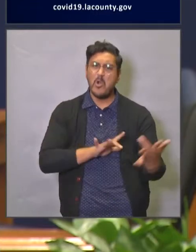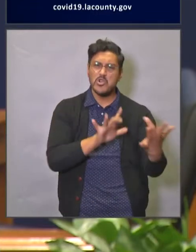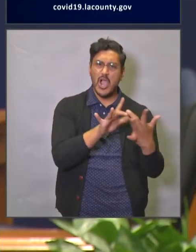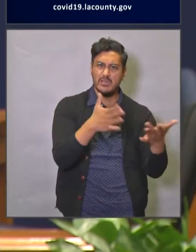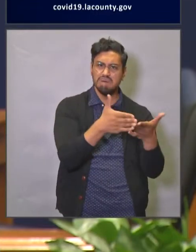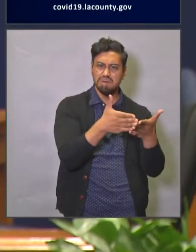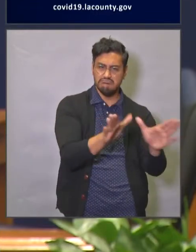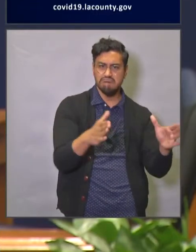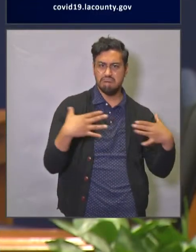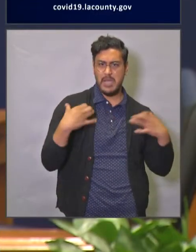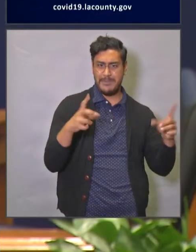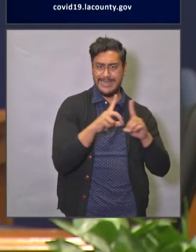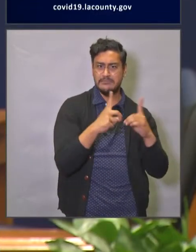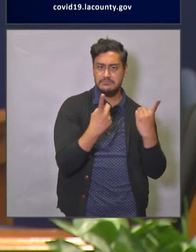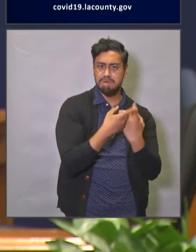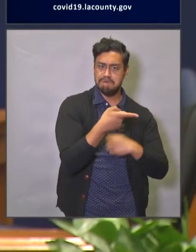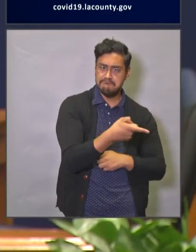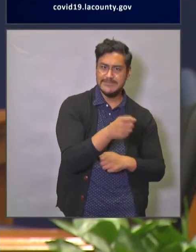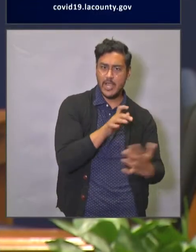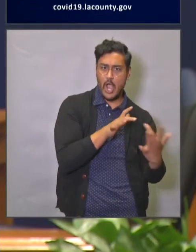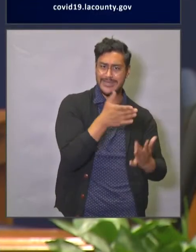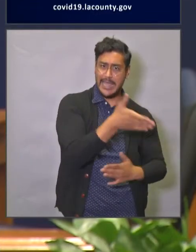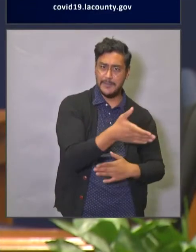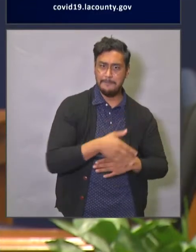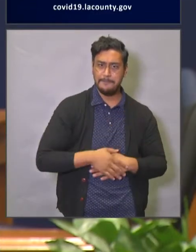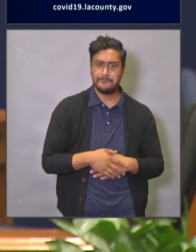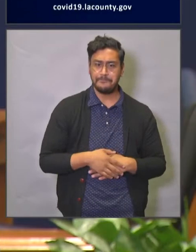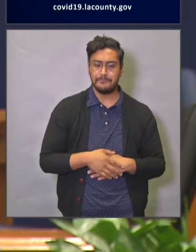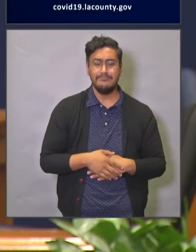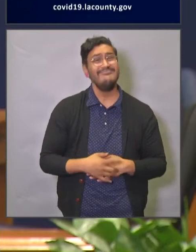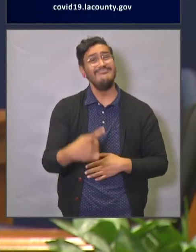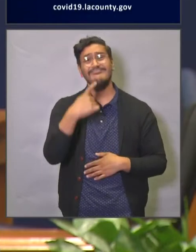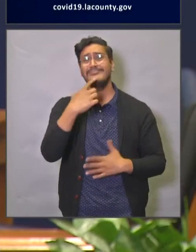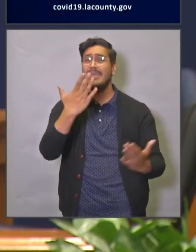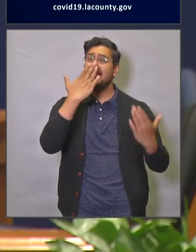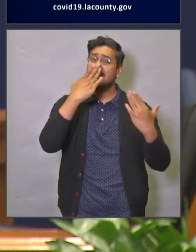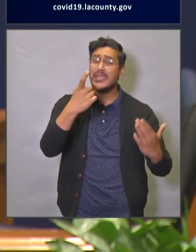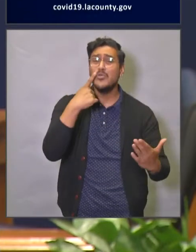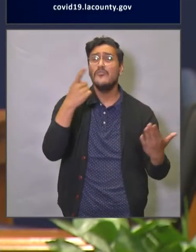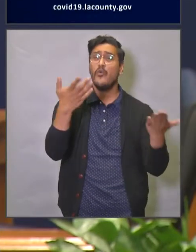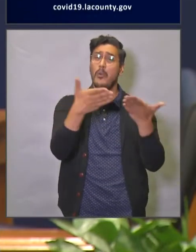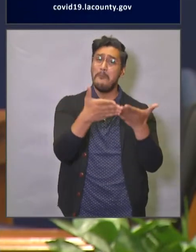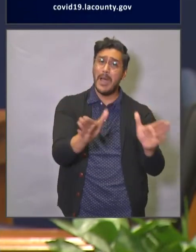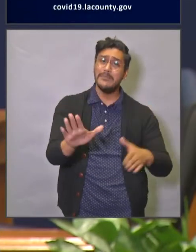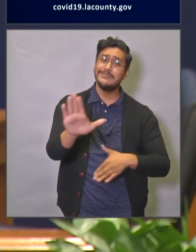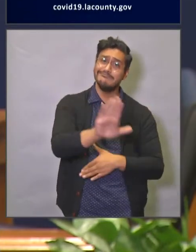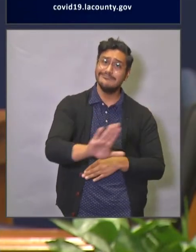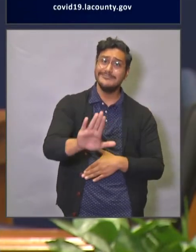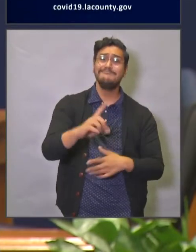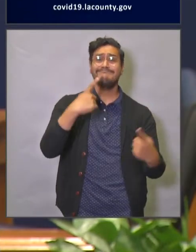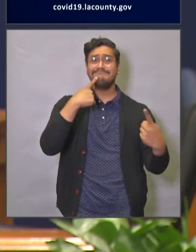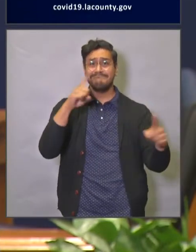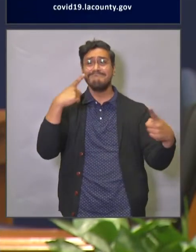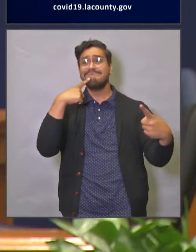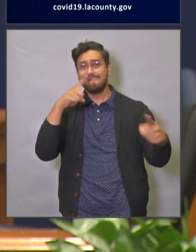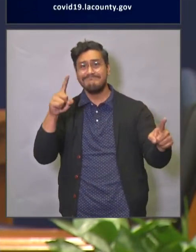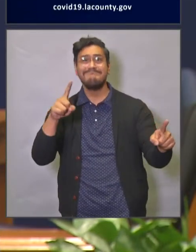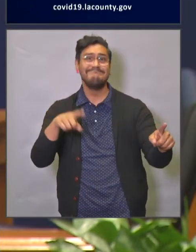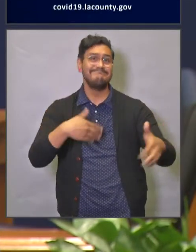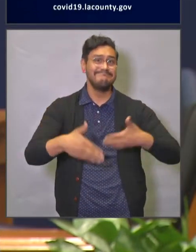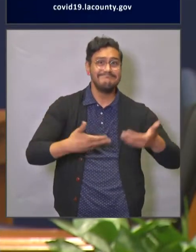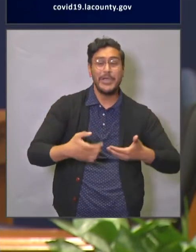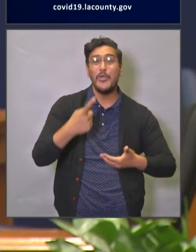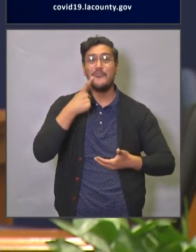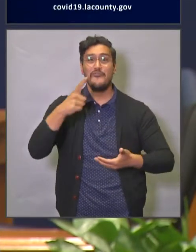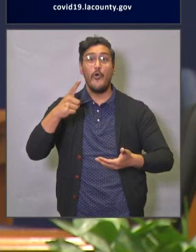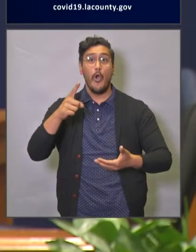well. In closing, I want to extend my gratitude for the public's successful efforts to date in slowing the